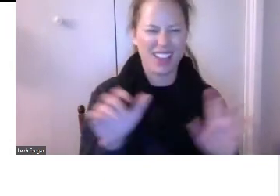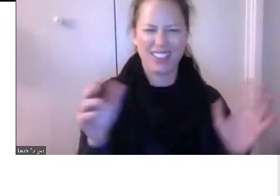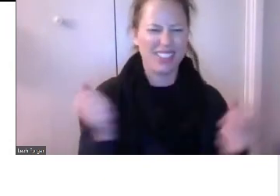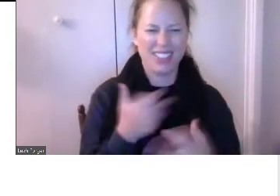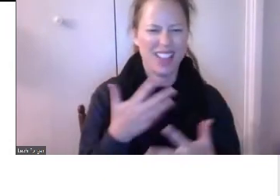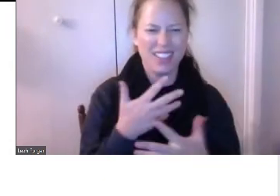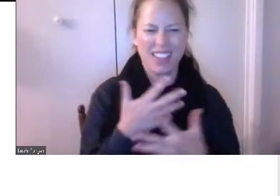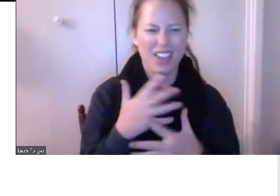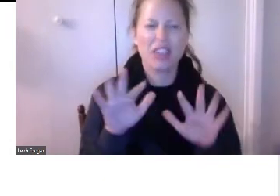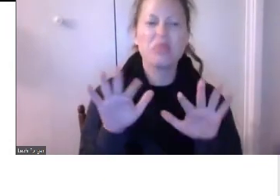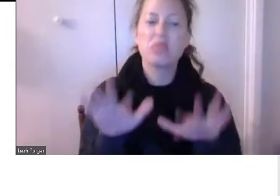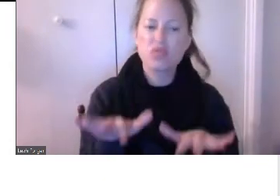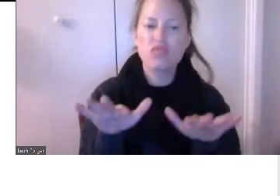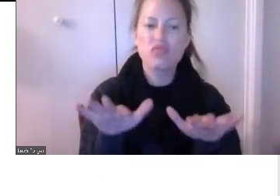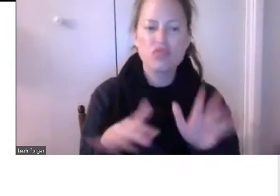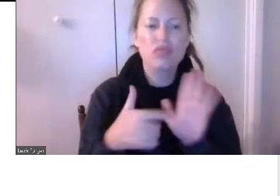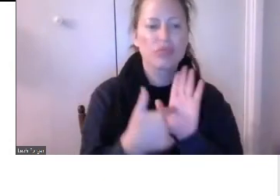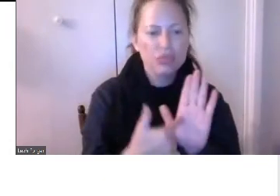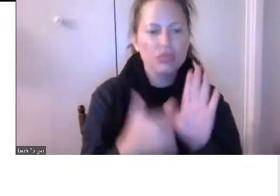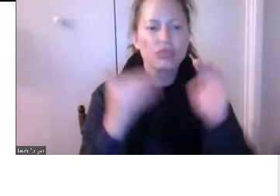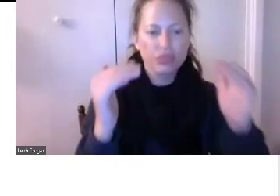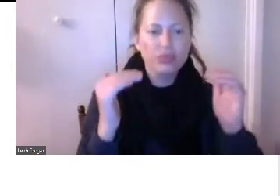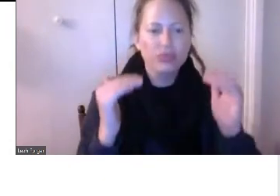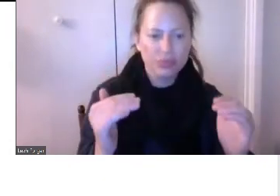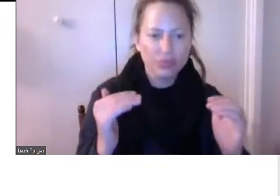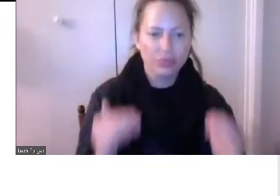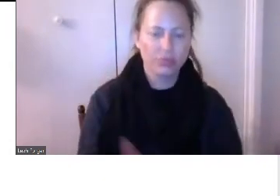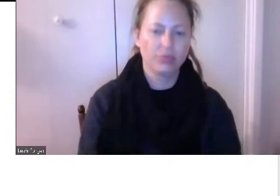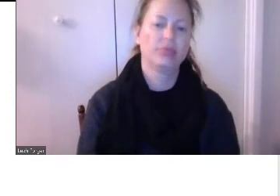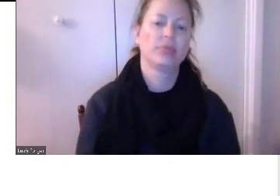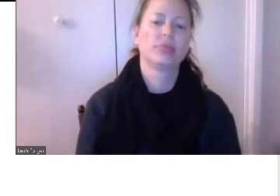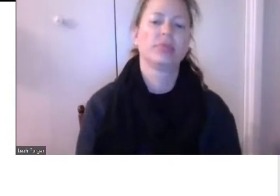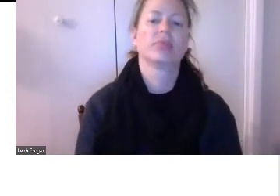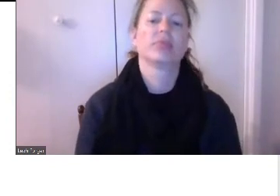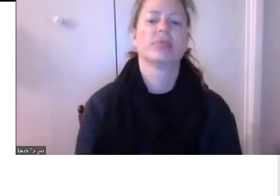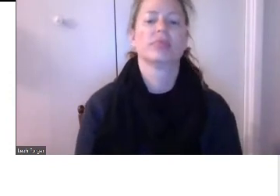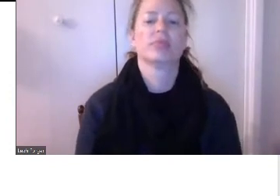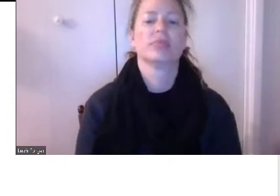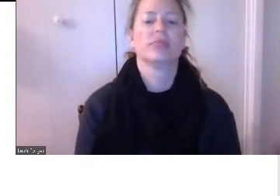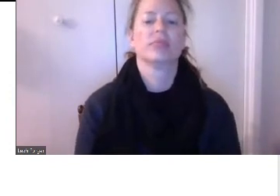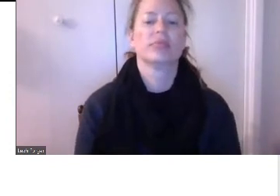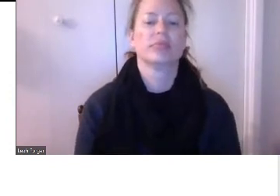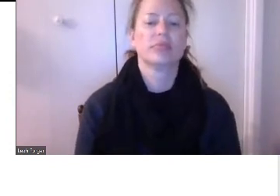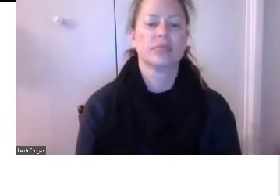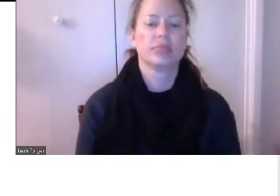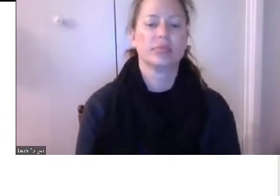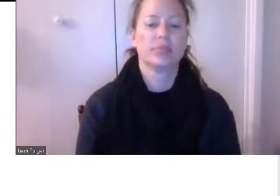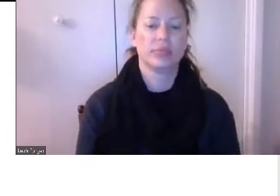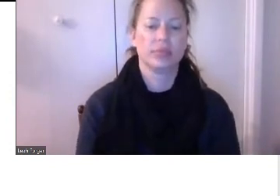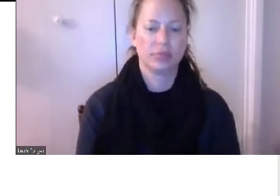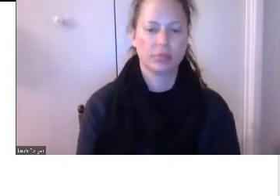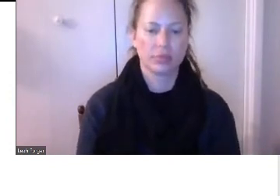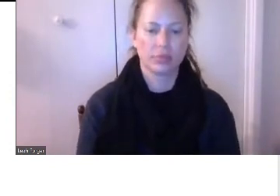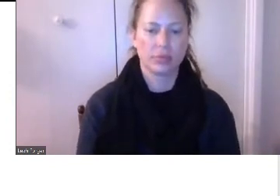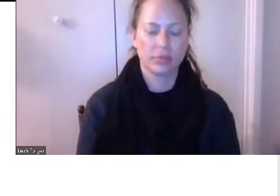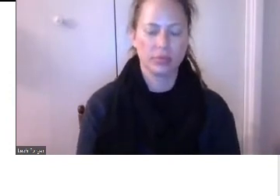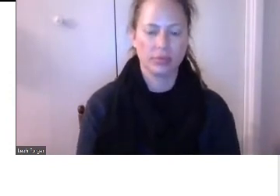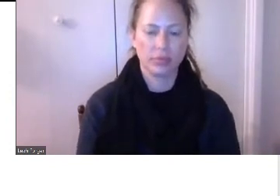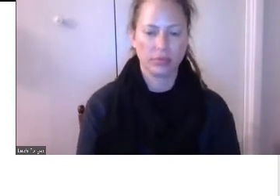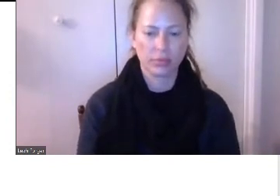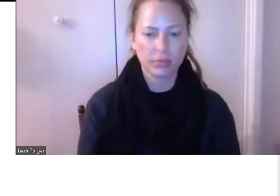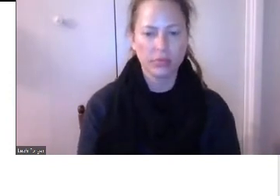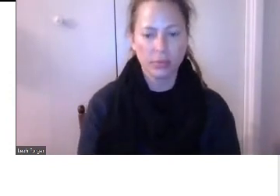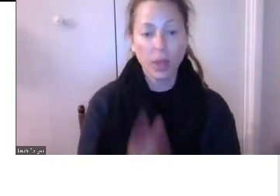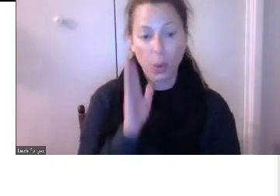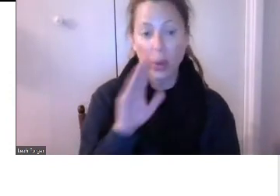scary. All right, so let me walk you through this so that you can see how to solve a problem like